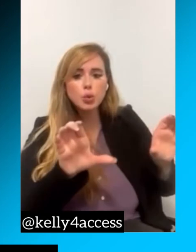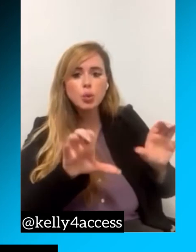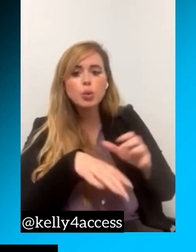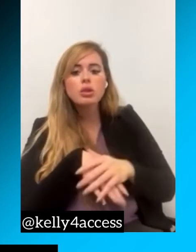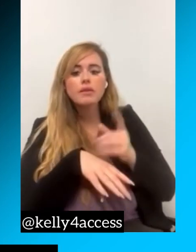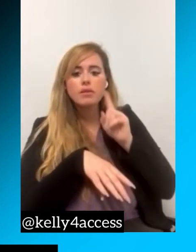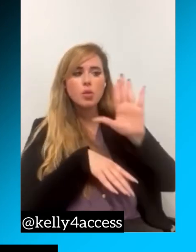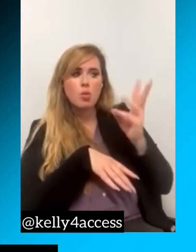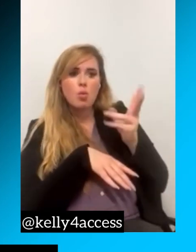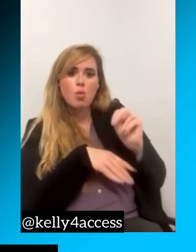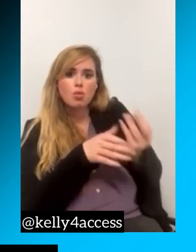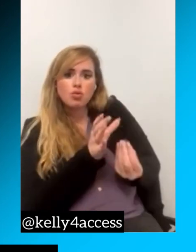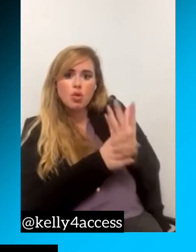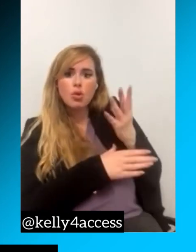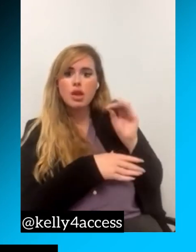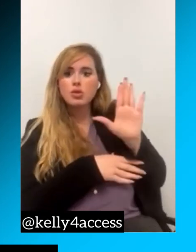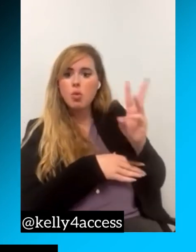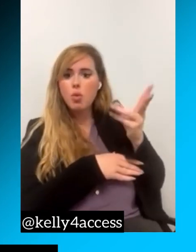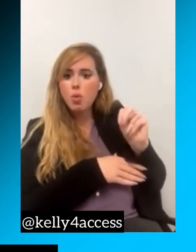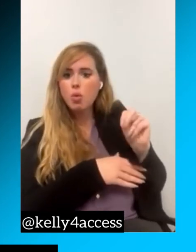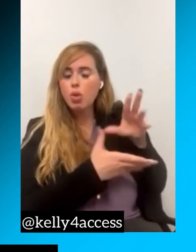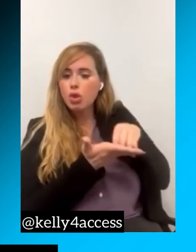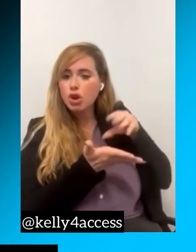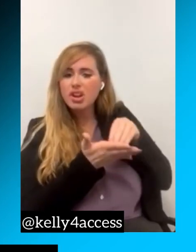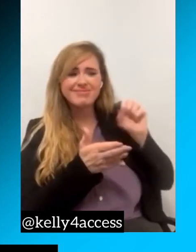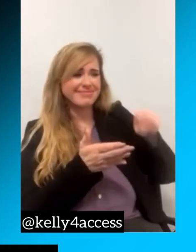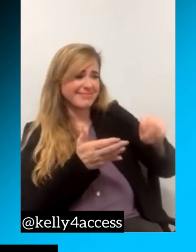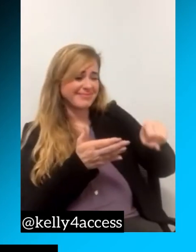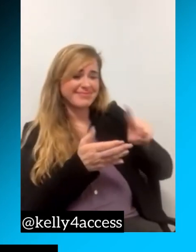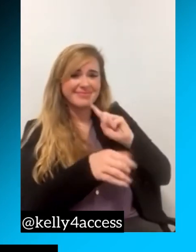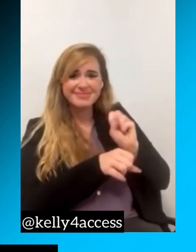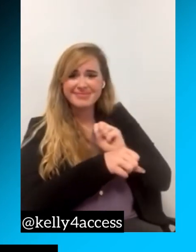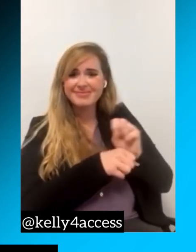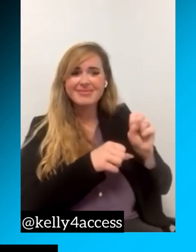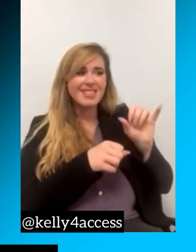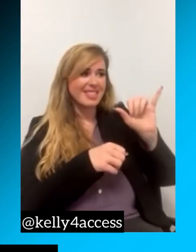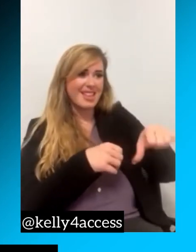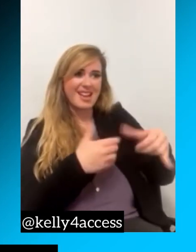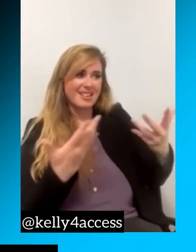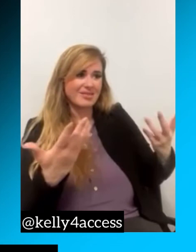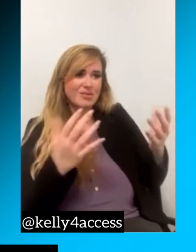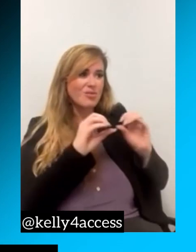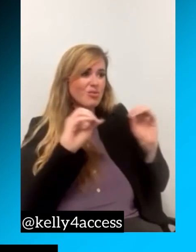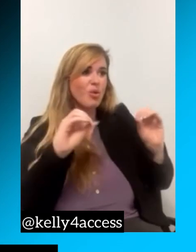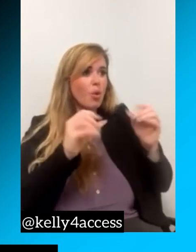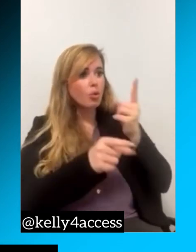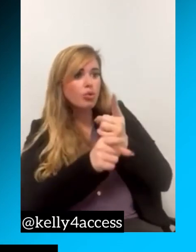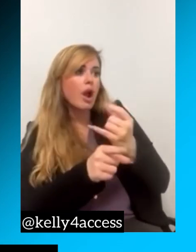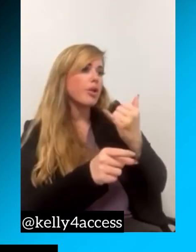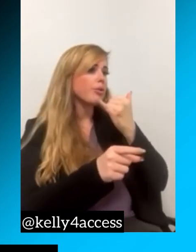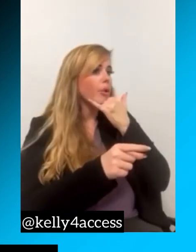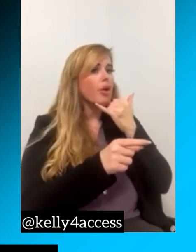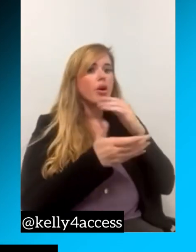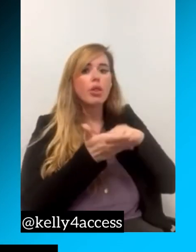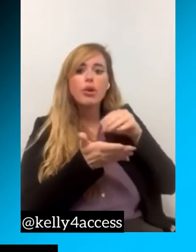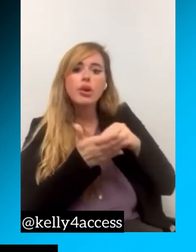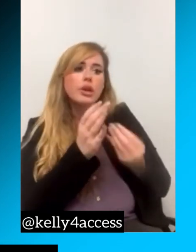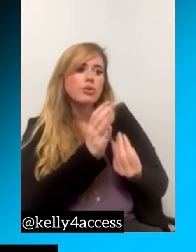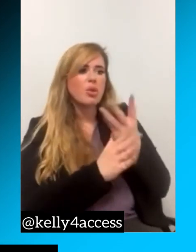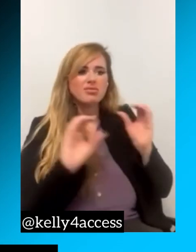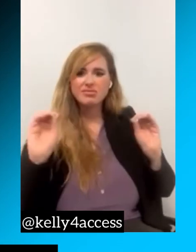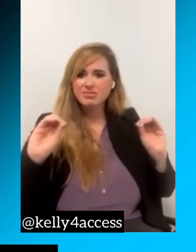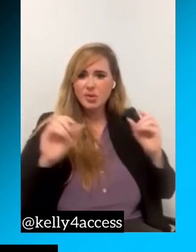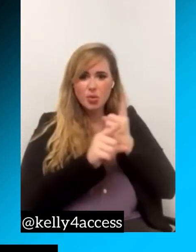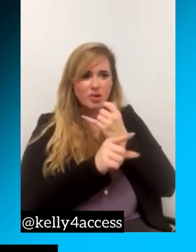own growth and your own learning. And yeah, that's the thing, is that there is no right or wrong way of learning and growing. There is